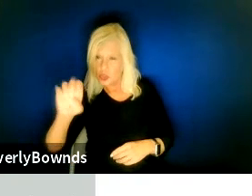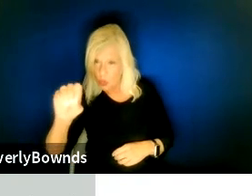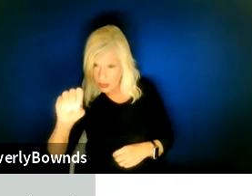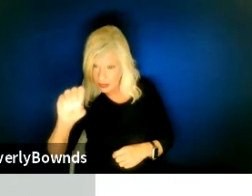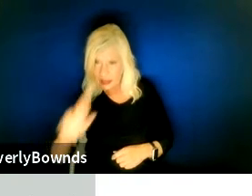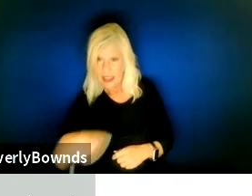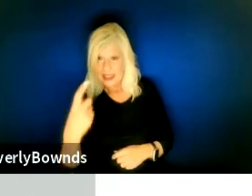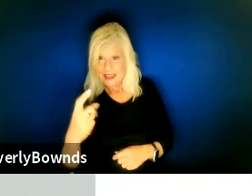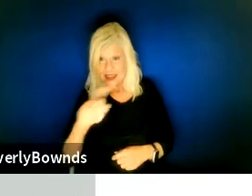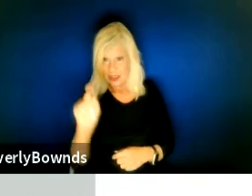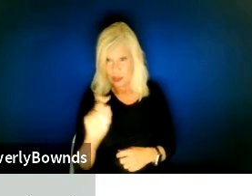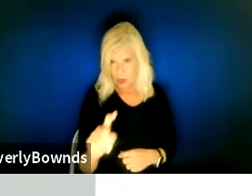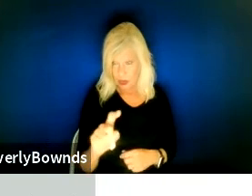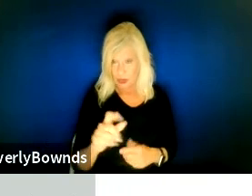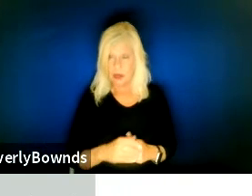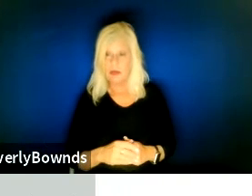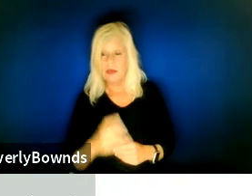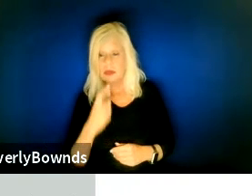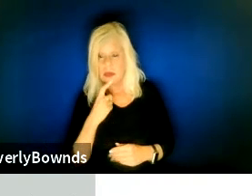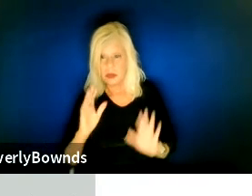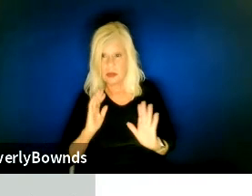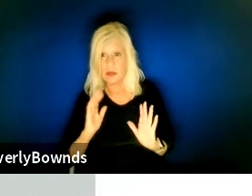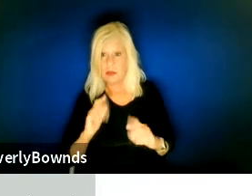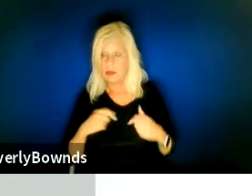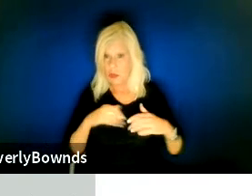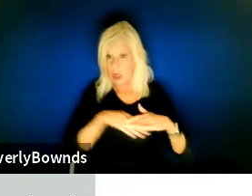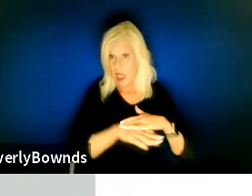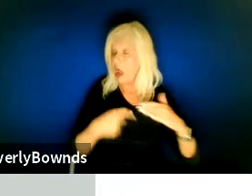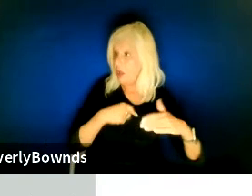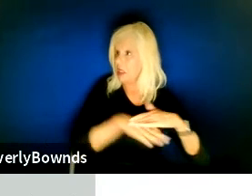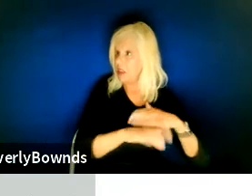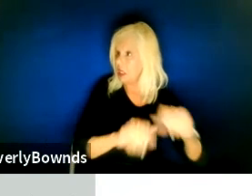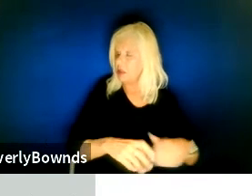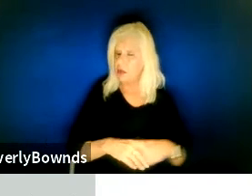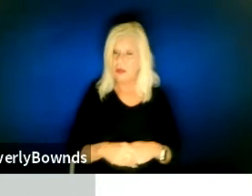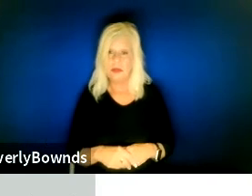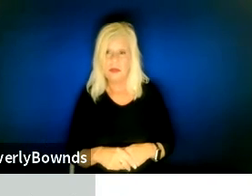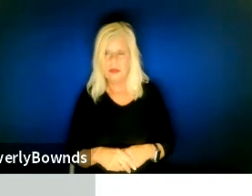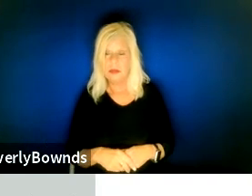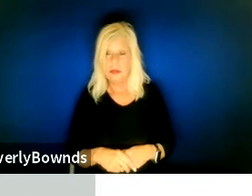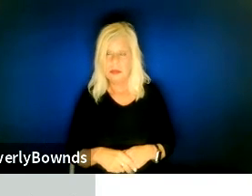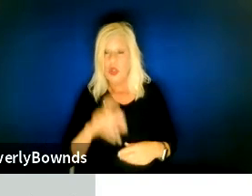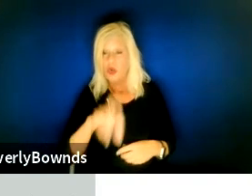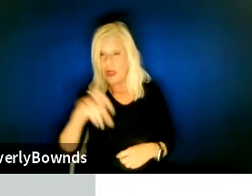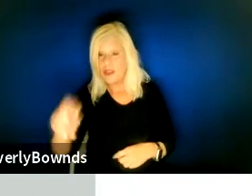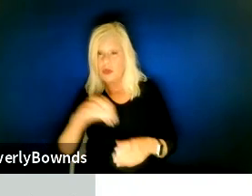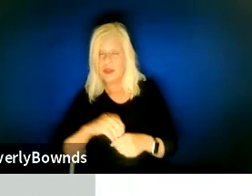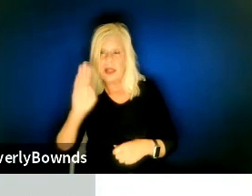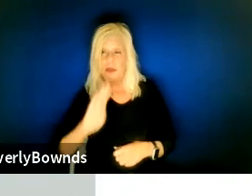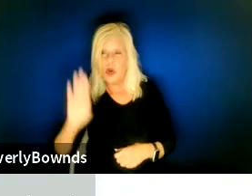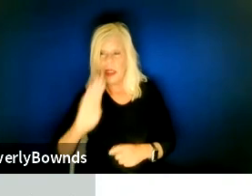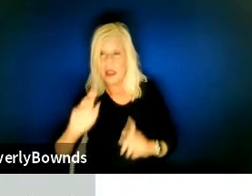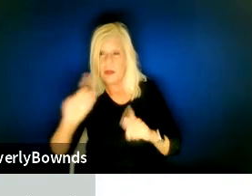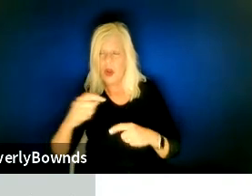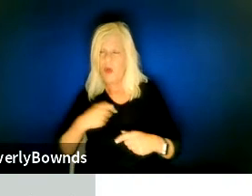The restaurant just comes and says, I am accessible. I know so many restaurants out here in Birmingham where we go, they claim